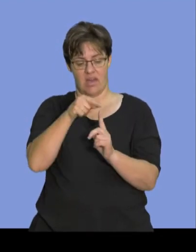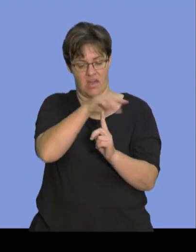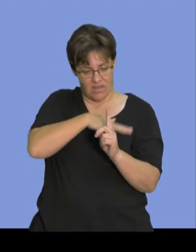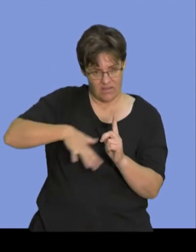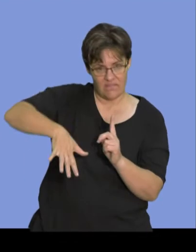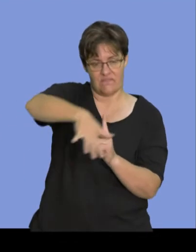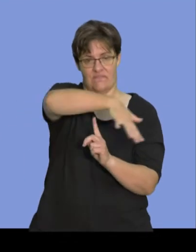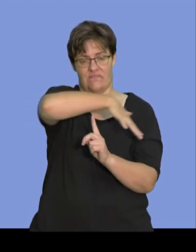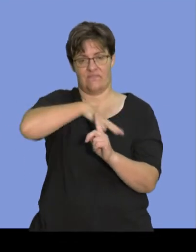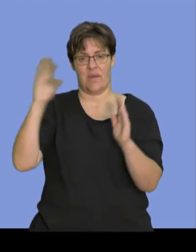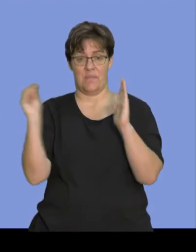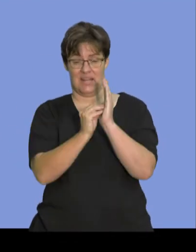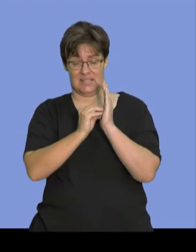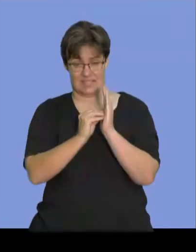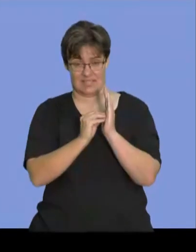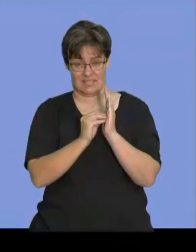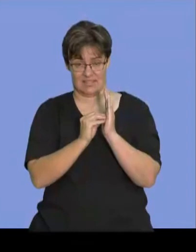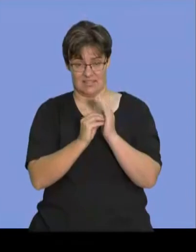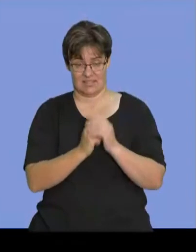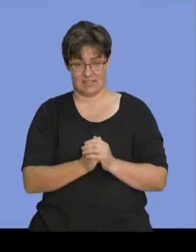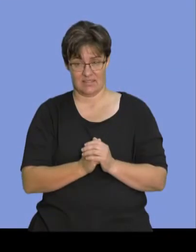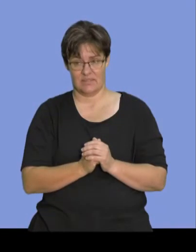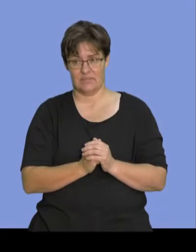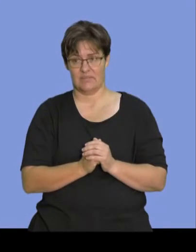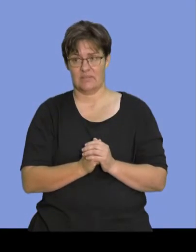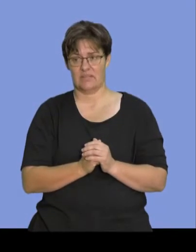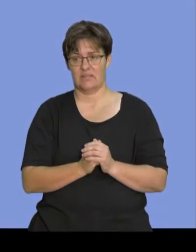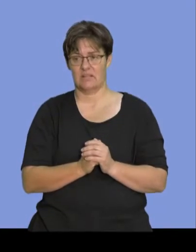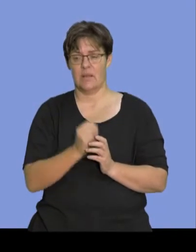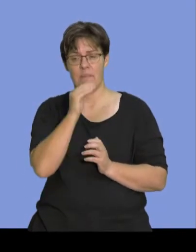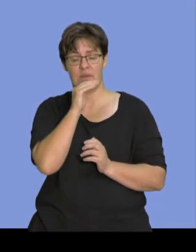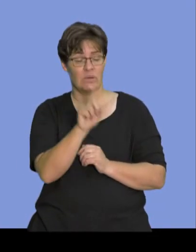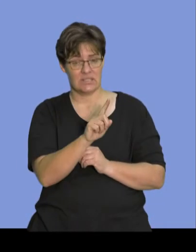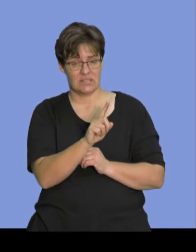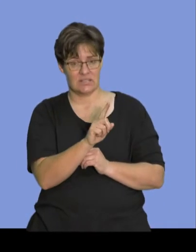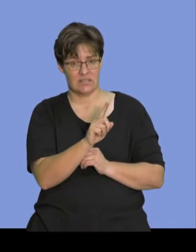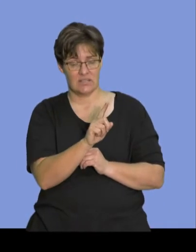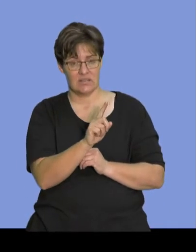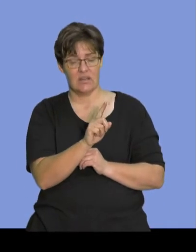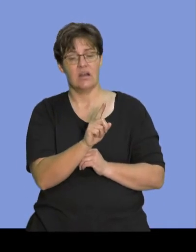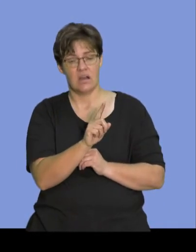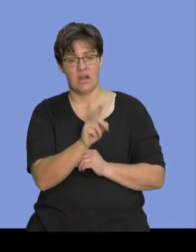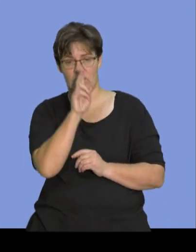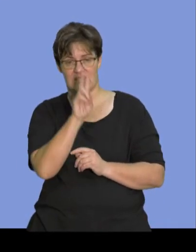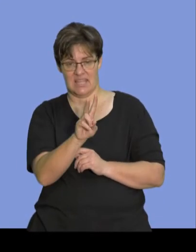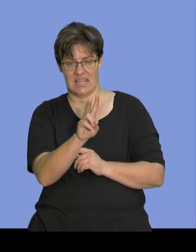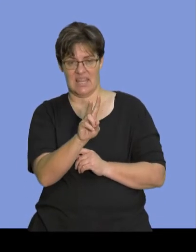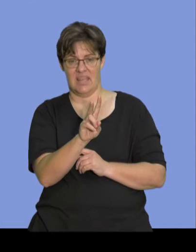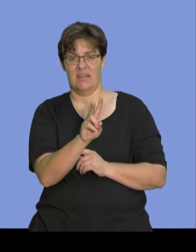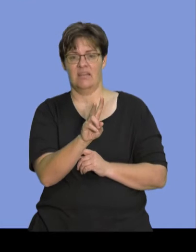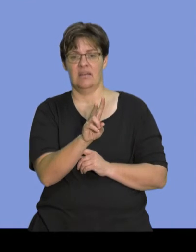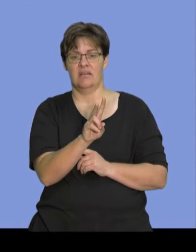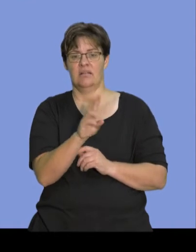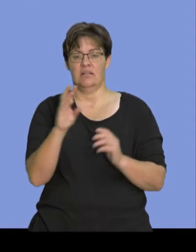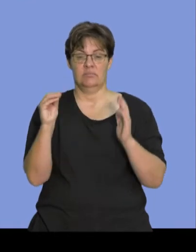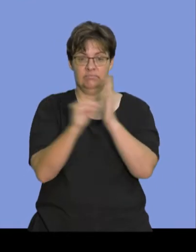around the surface of the Earth, meaning that if you exert, you subject